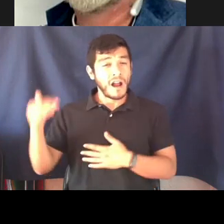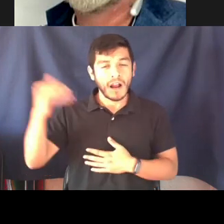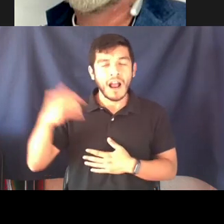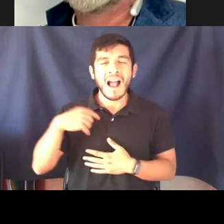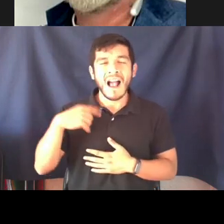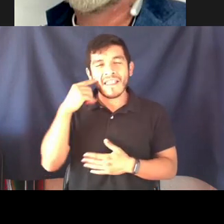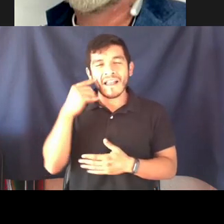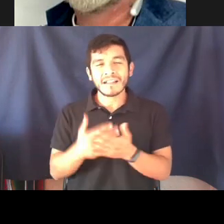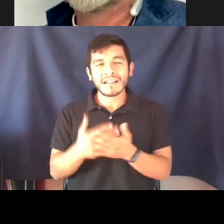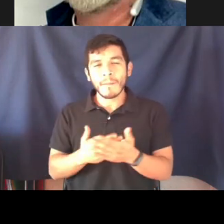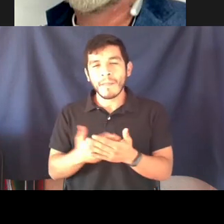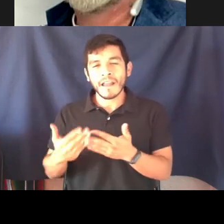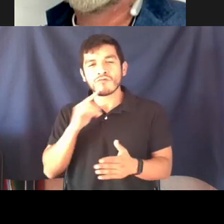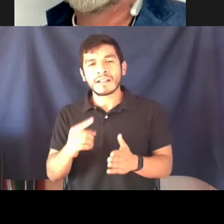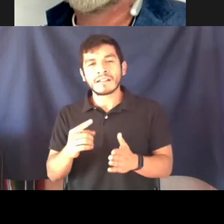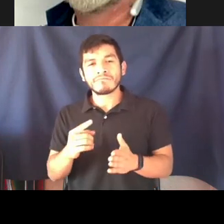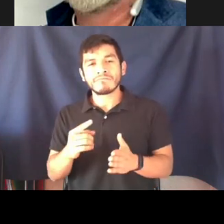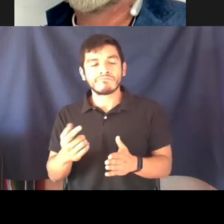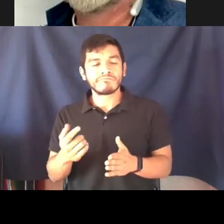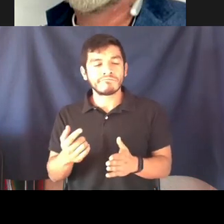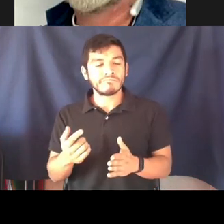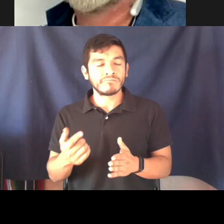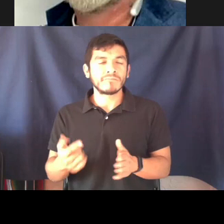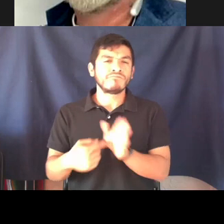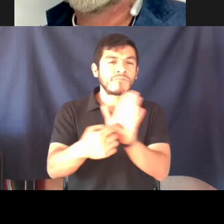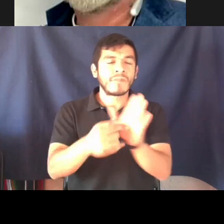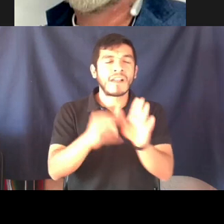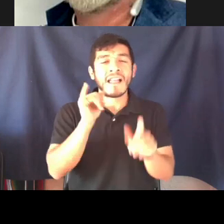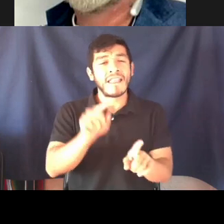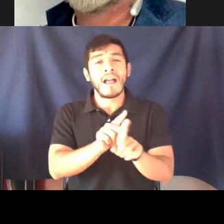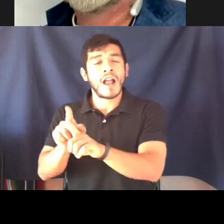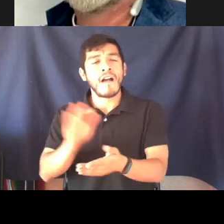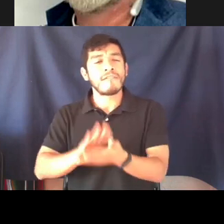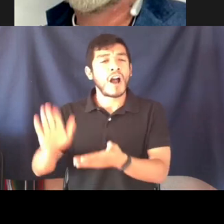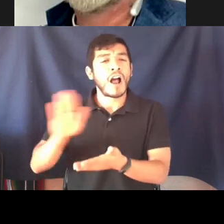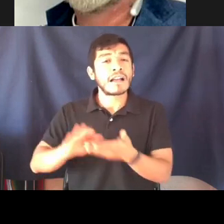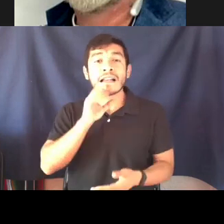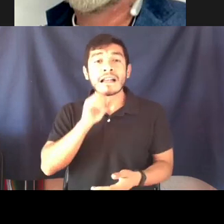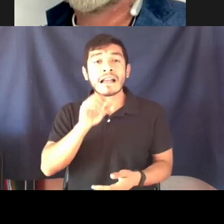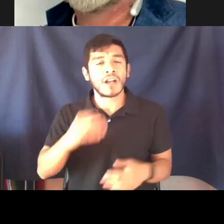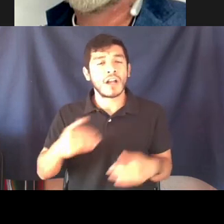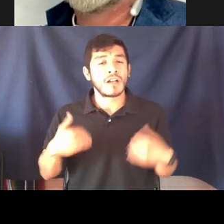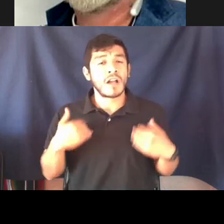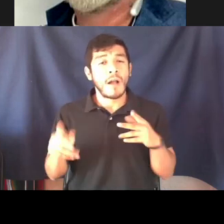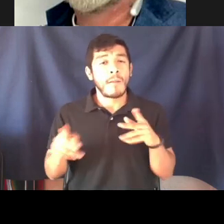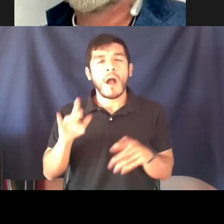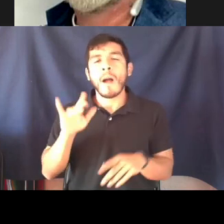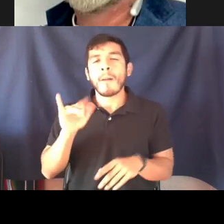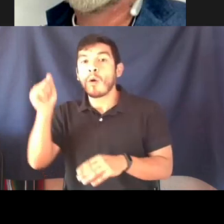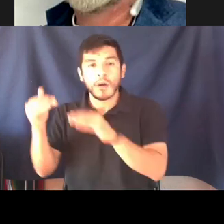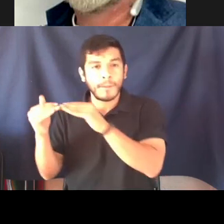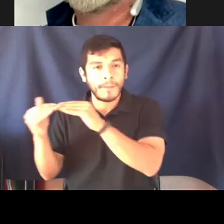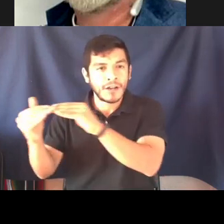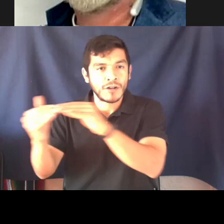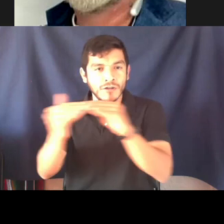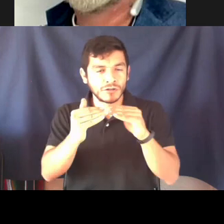mentoring of college age young people by slightly older peers that I want to highlight for you all. One is I think the clarity